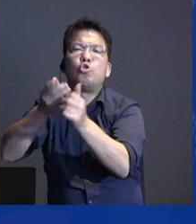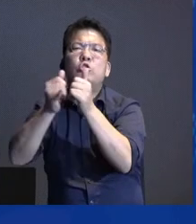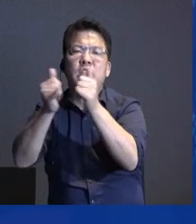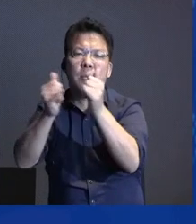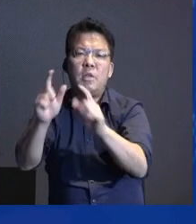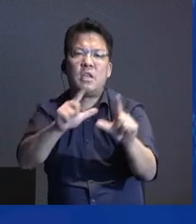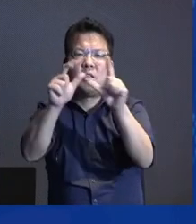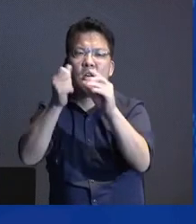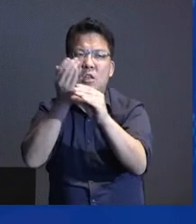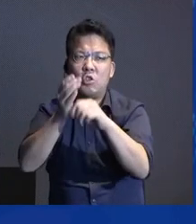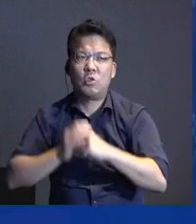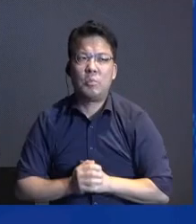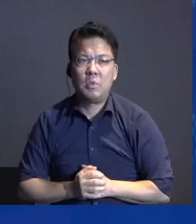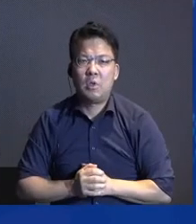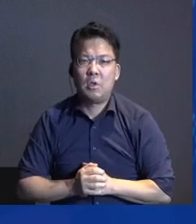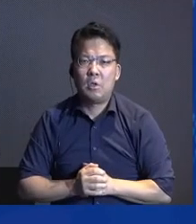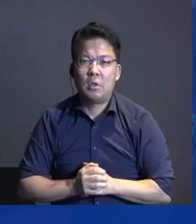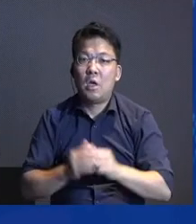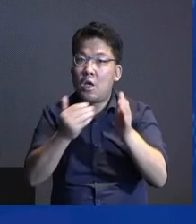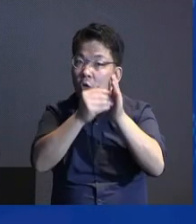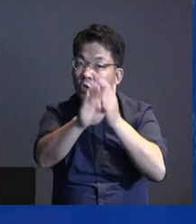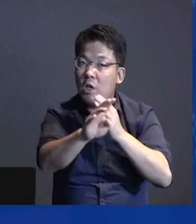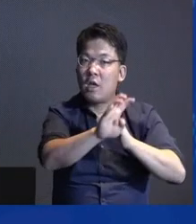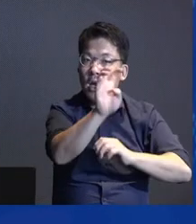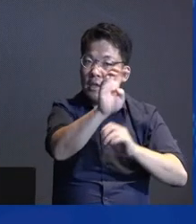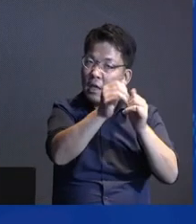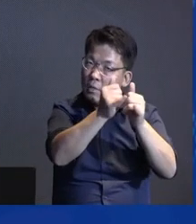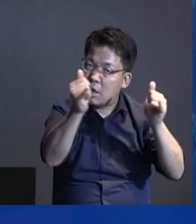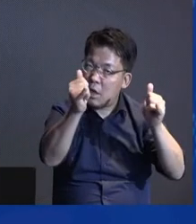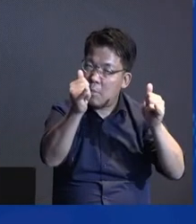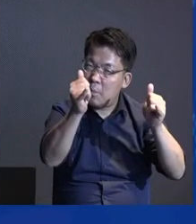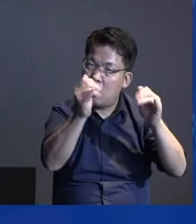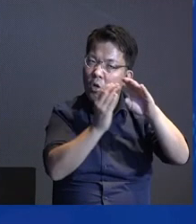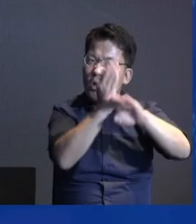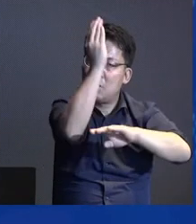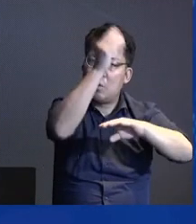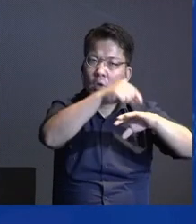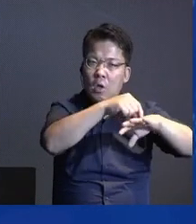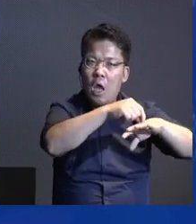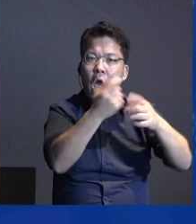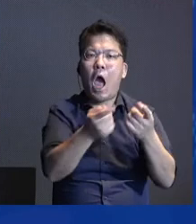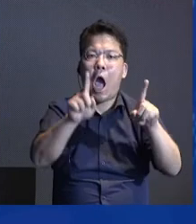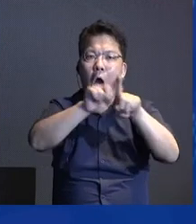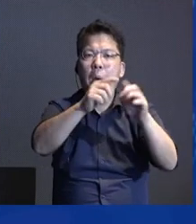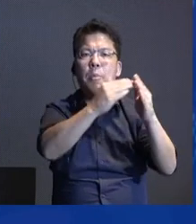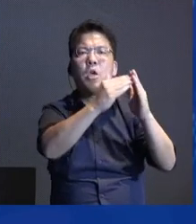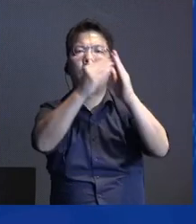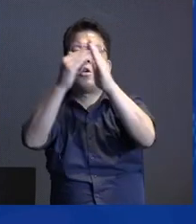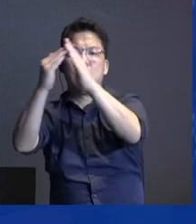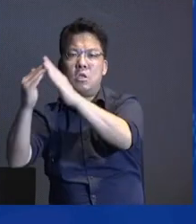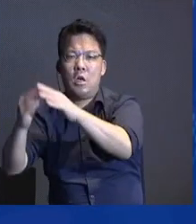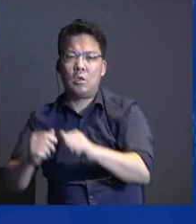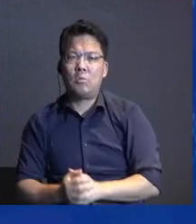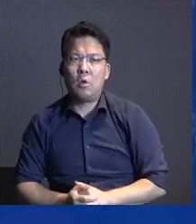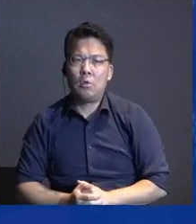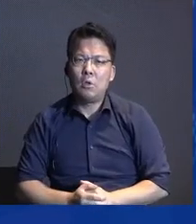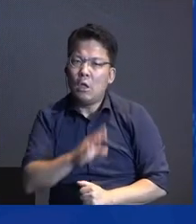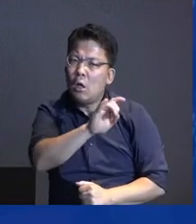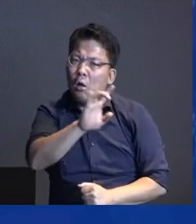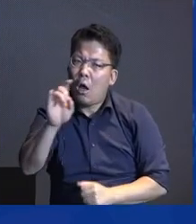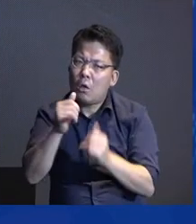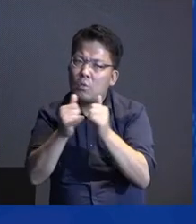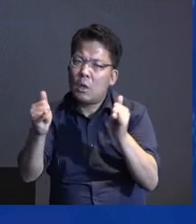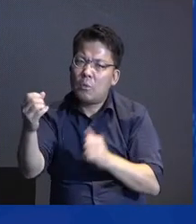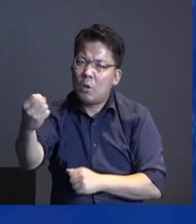Sometimes people misunderstand that we are the owners of this apartment, but we don't. We are doing business